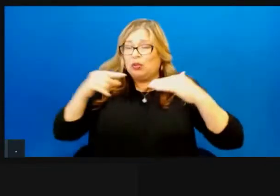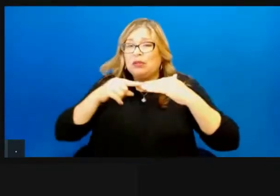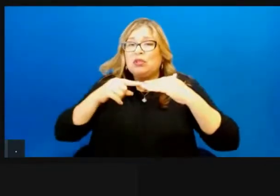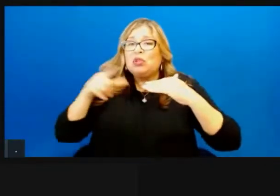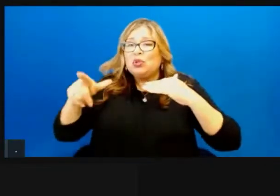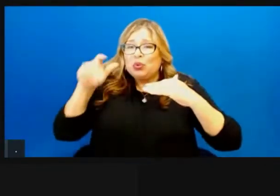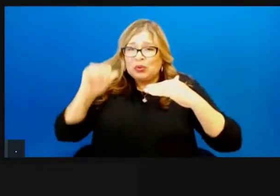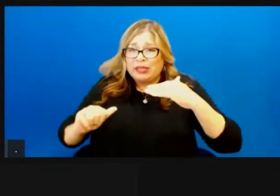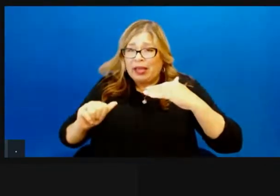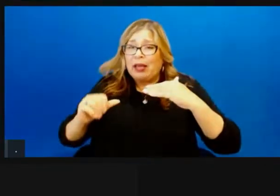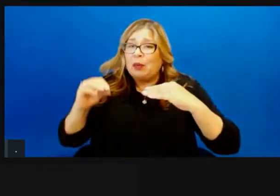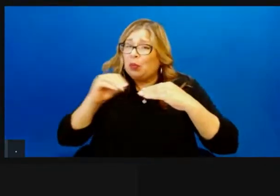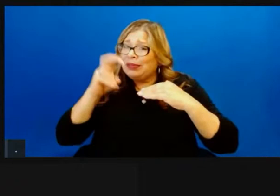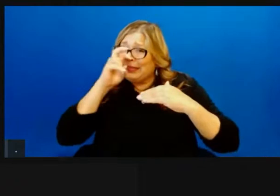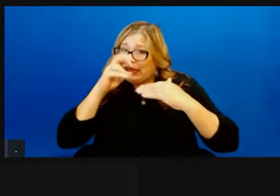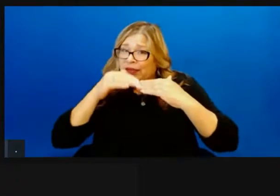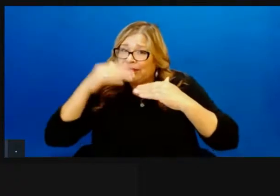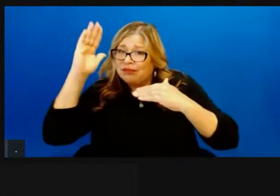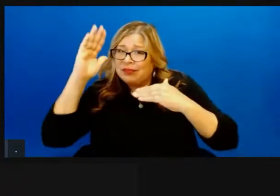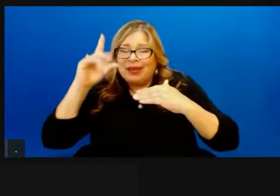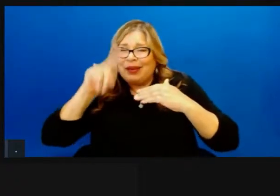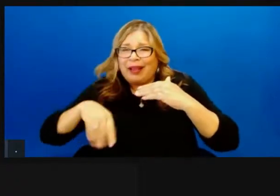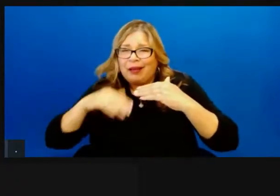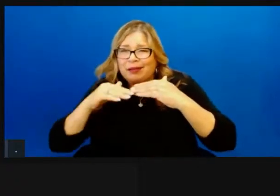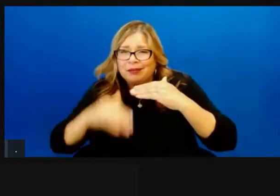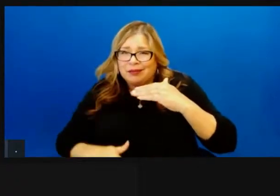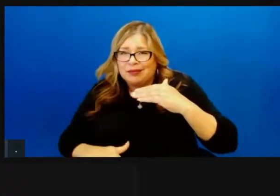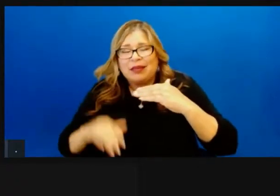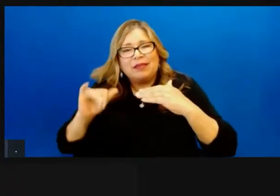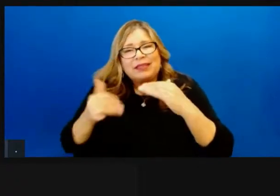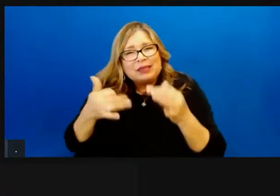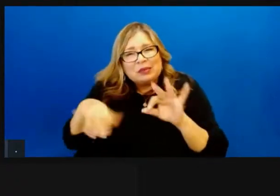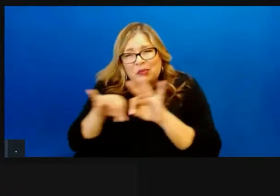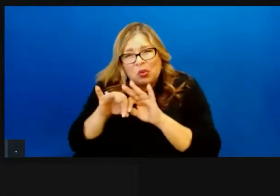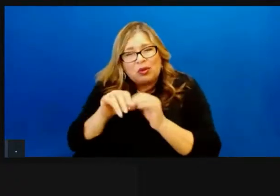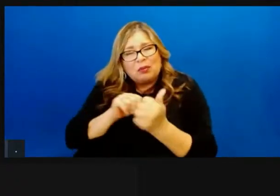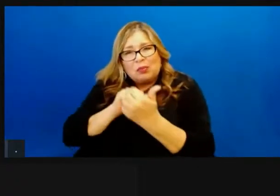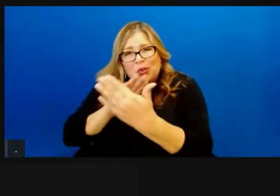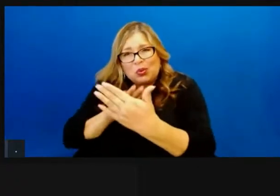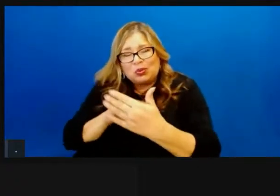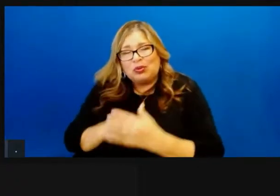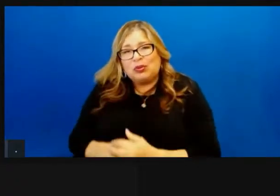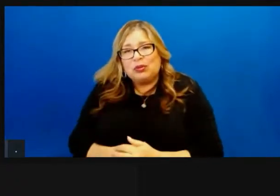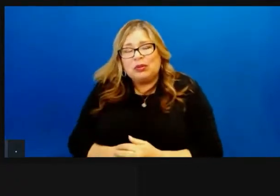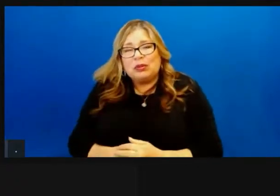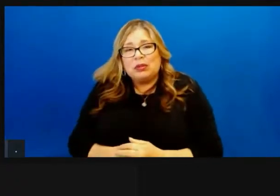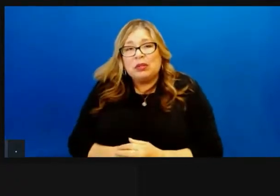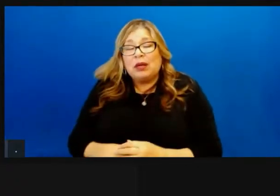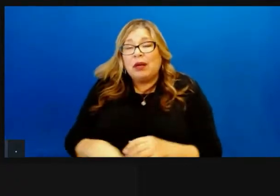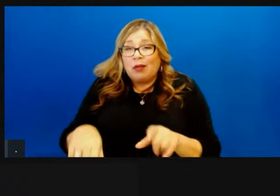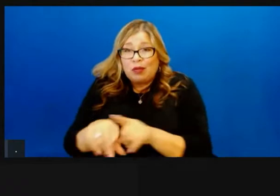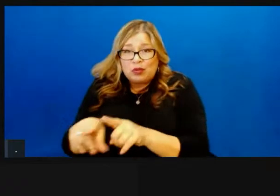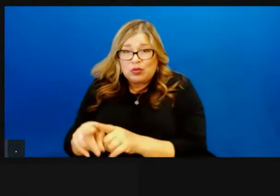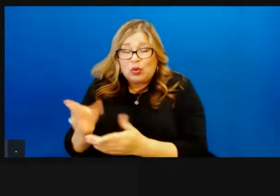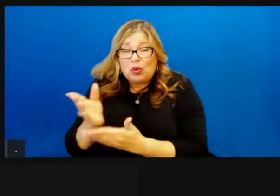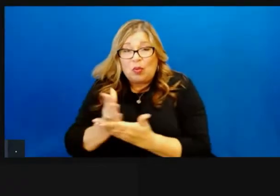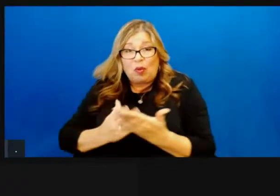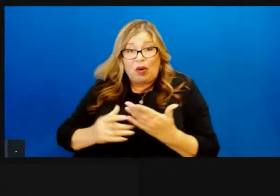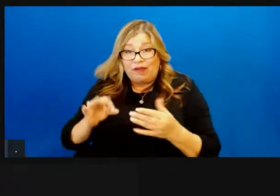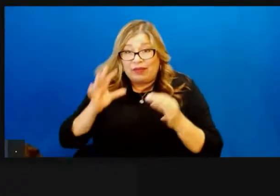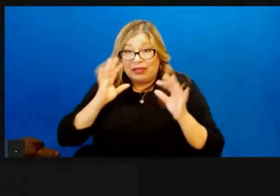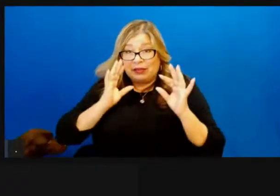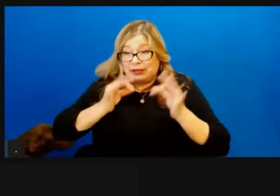an important approach. And part of the decision that is being announced today is to